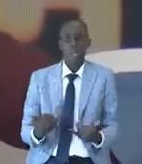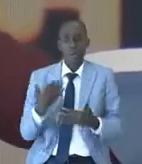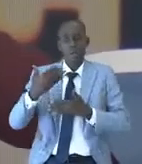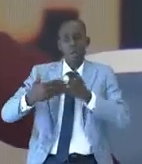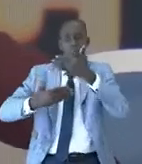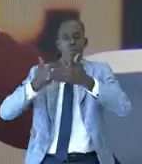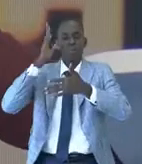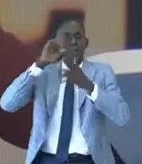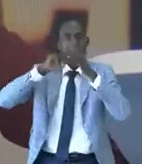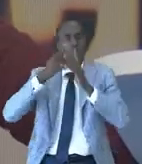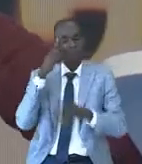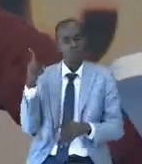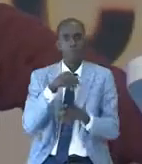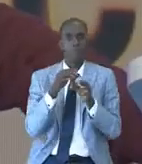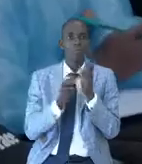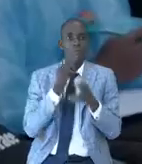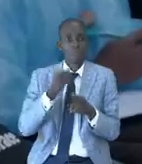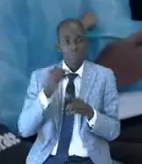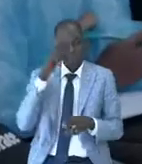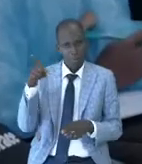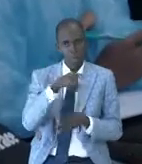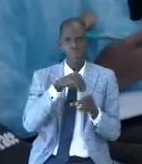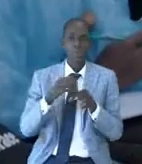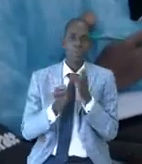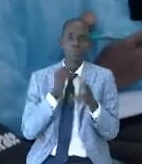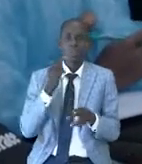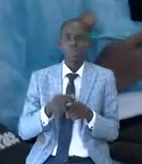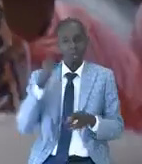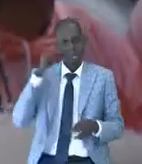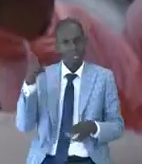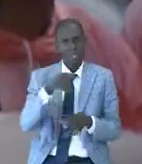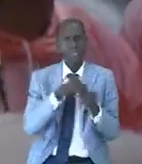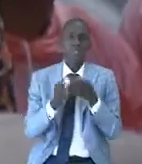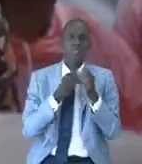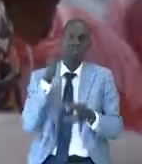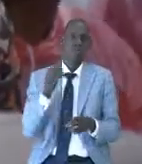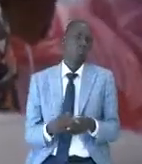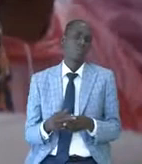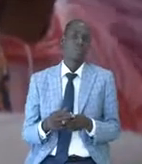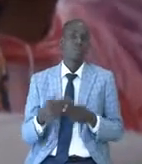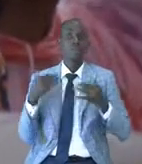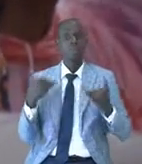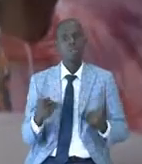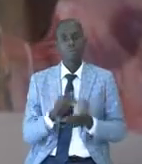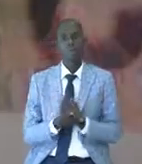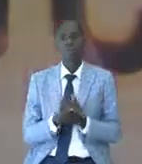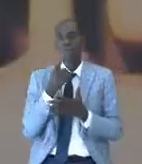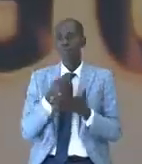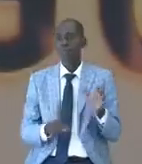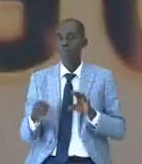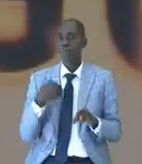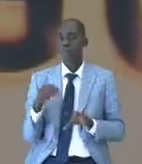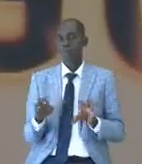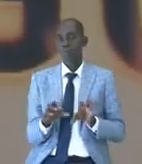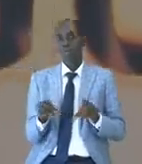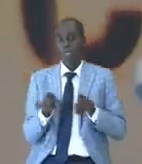will begin for you. I said for you. Now, what do we do as we look to